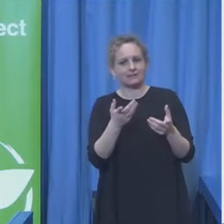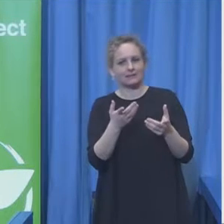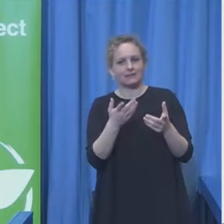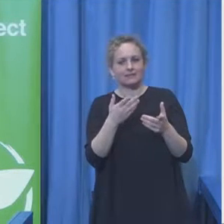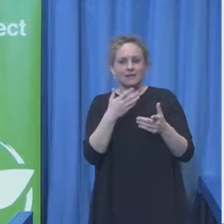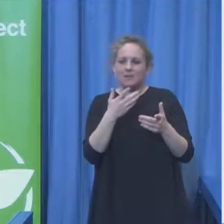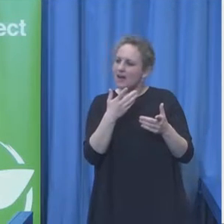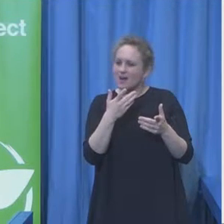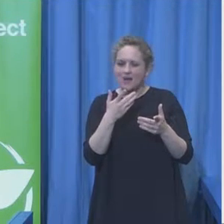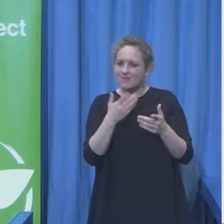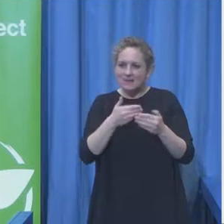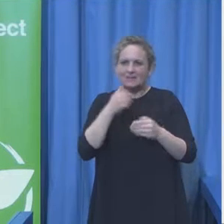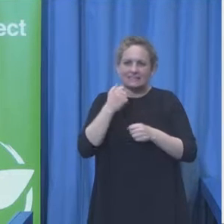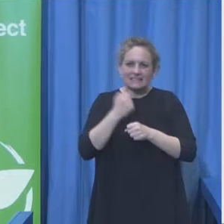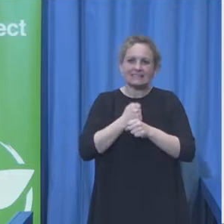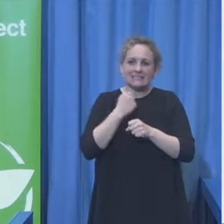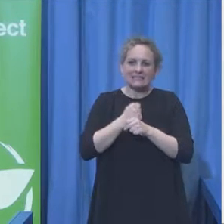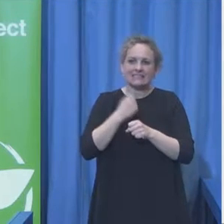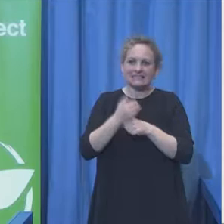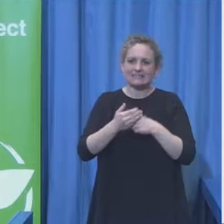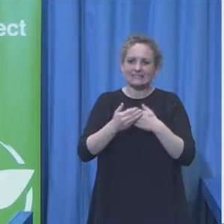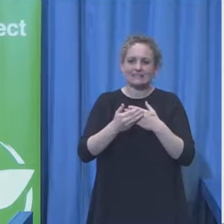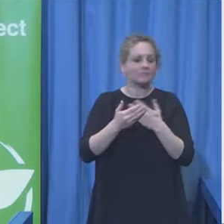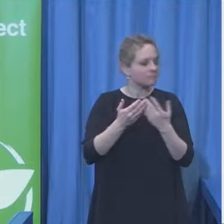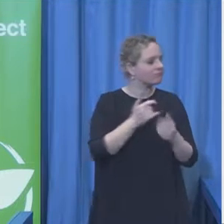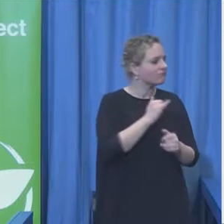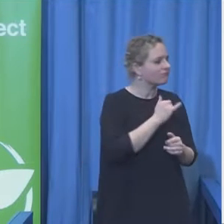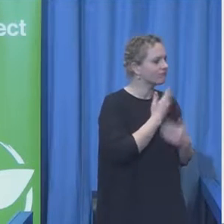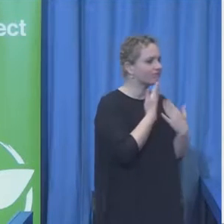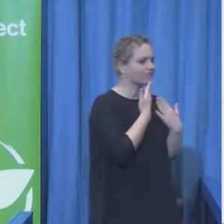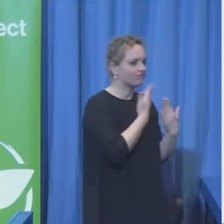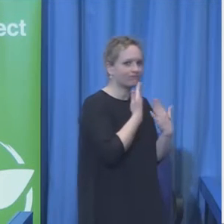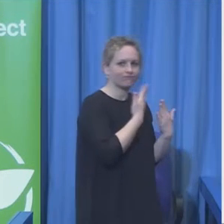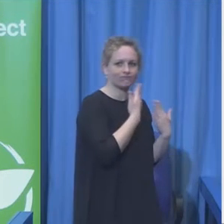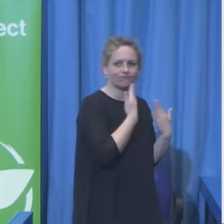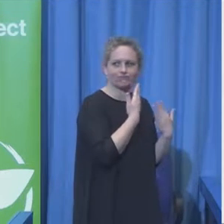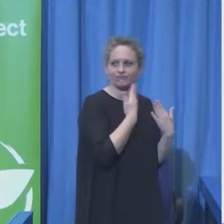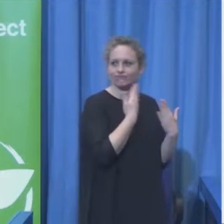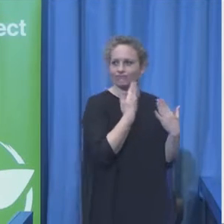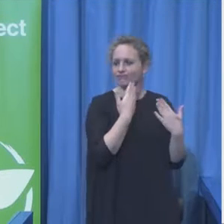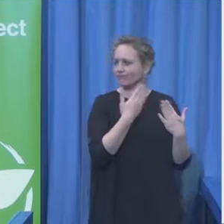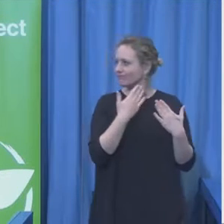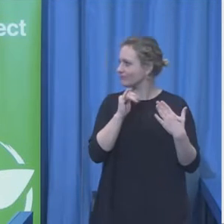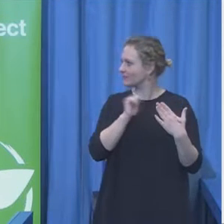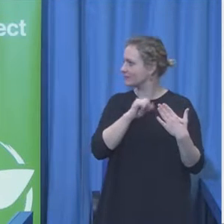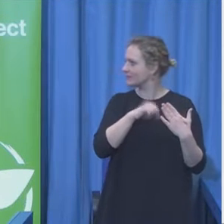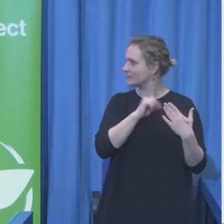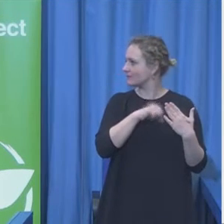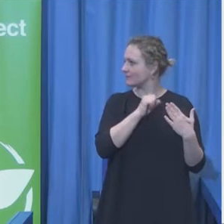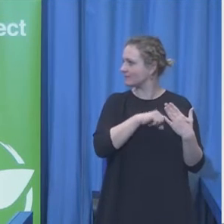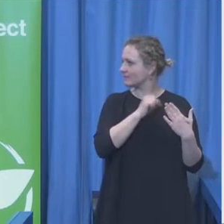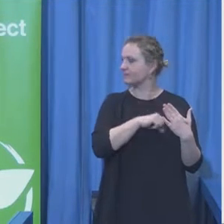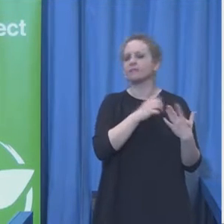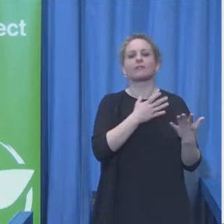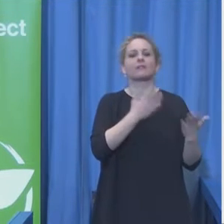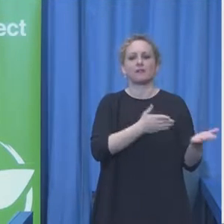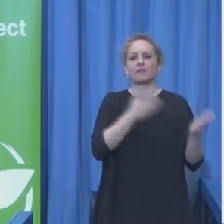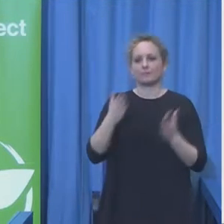you. Whatever time left, I will be later on. I'll give it to the others, rightly so.